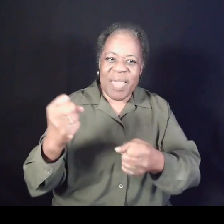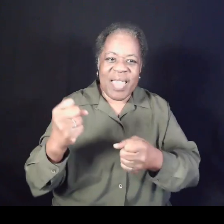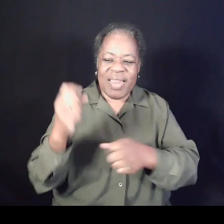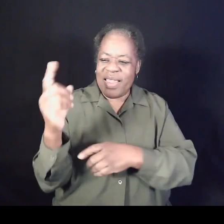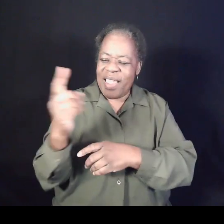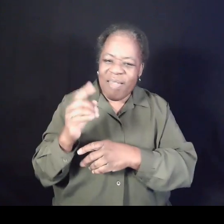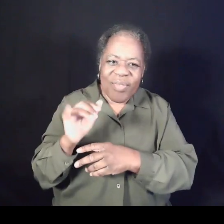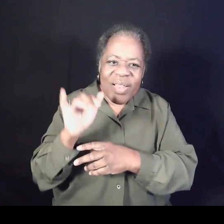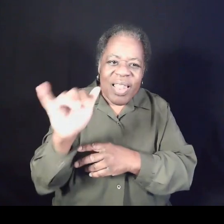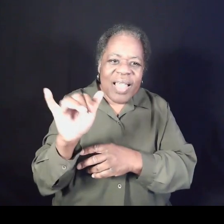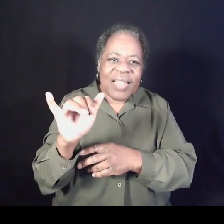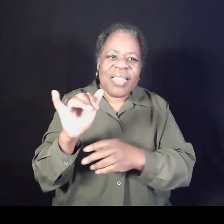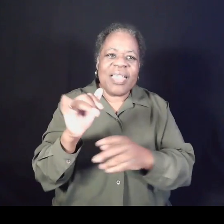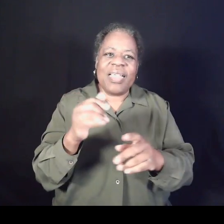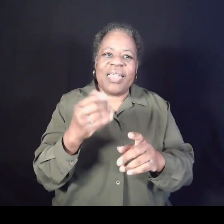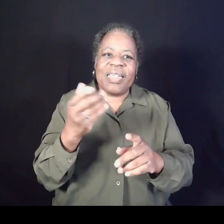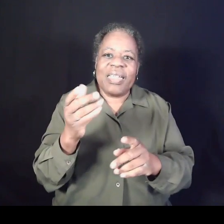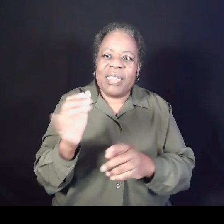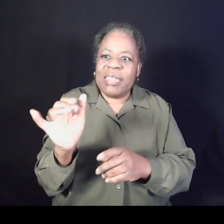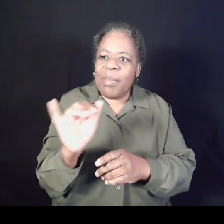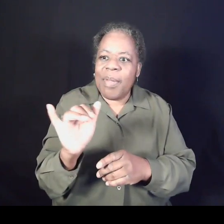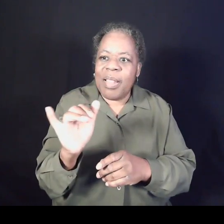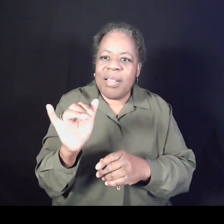everlasting, someone like a prince.